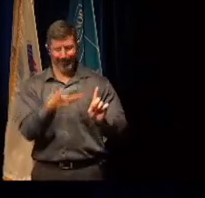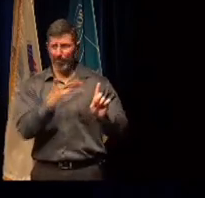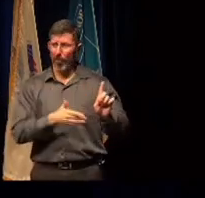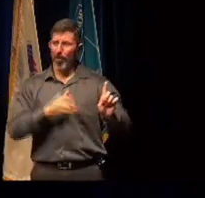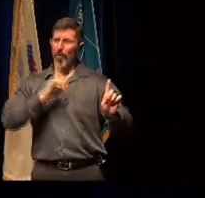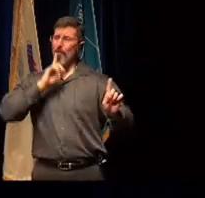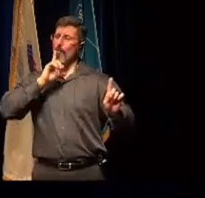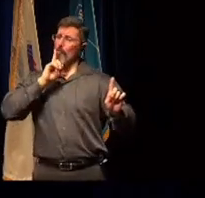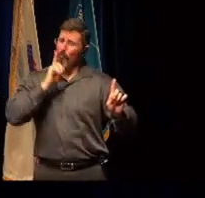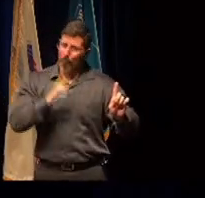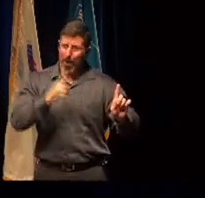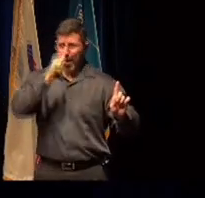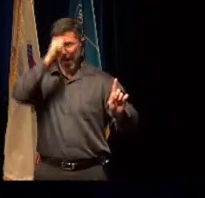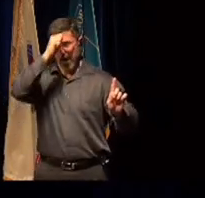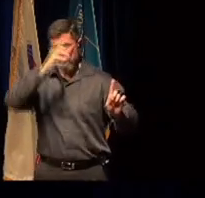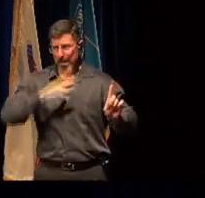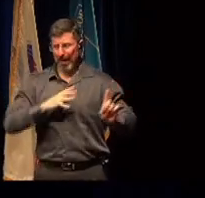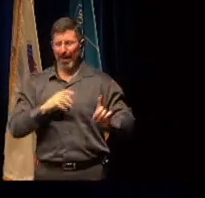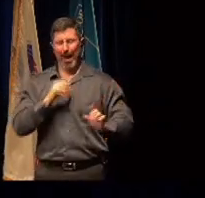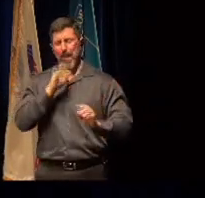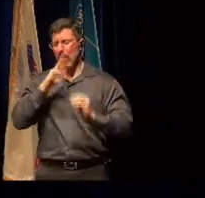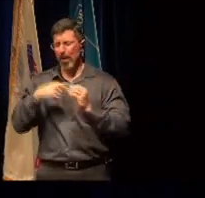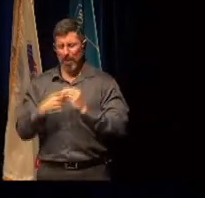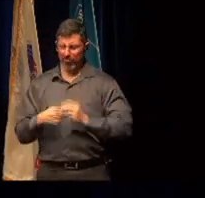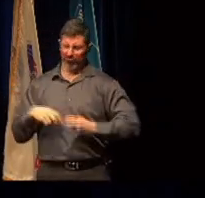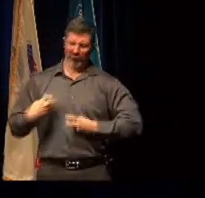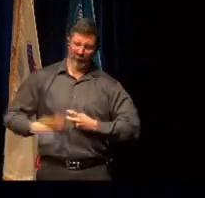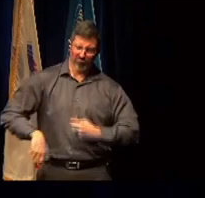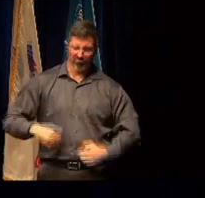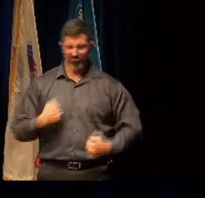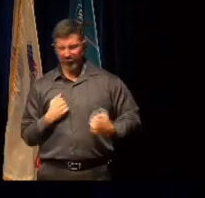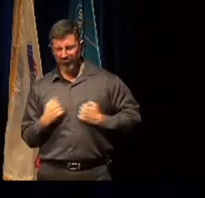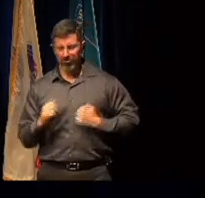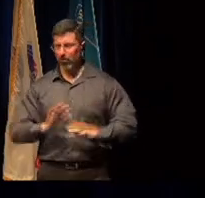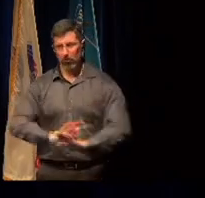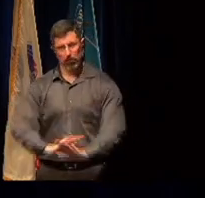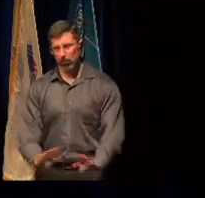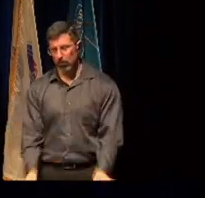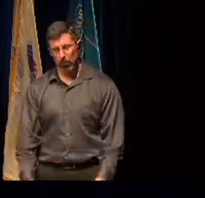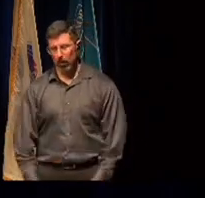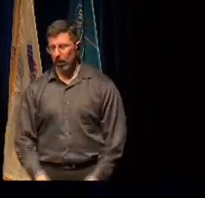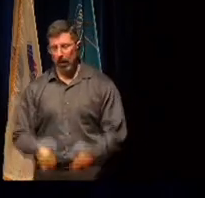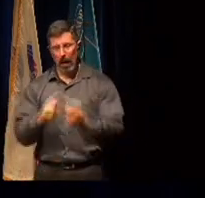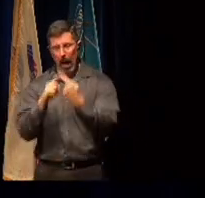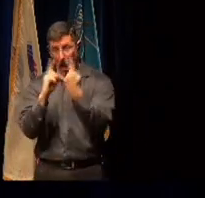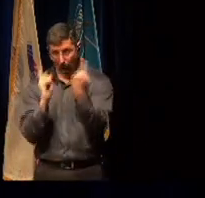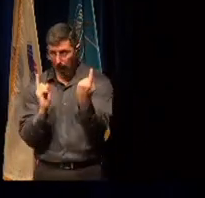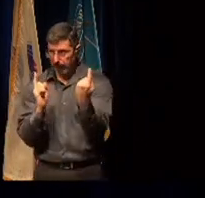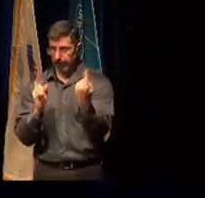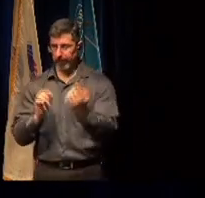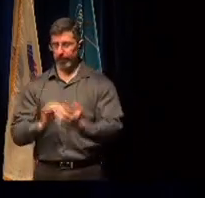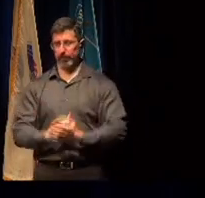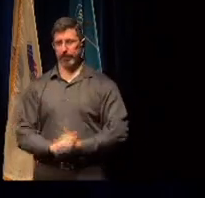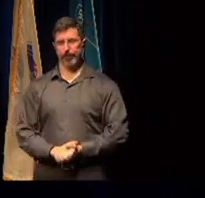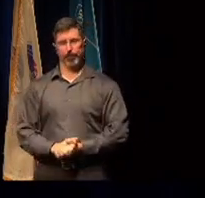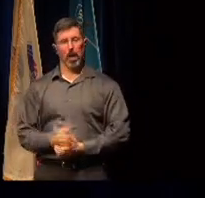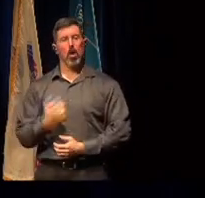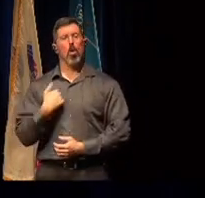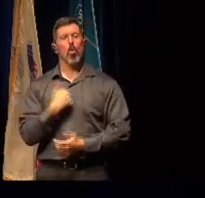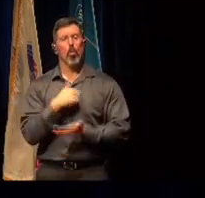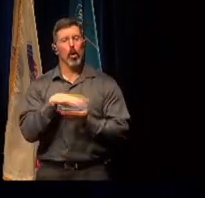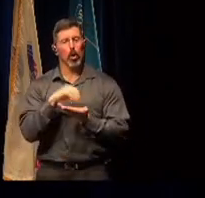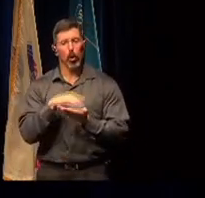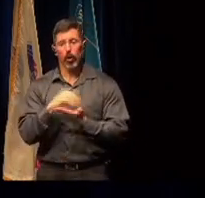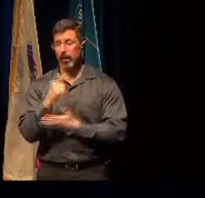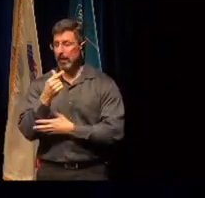about. It's not about how tough or macho you can be. On the contrary, what we have learned from Gary is that